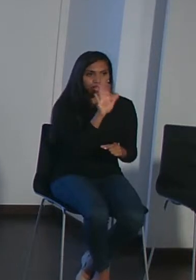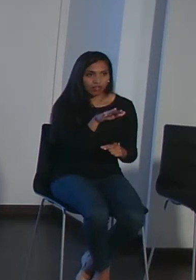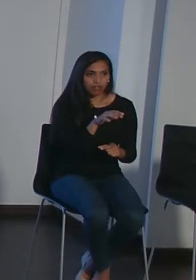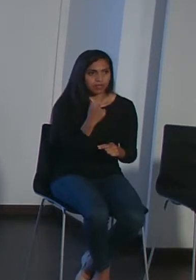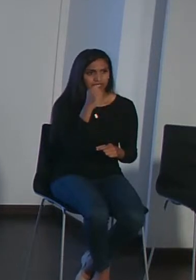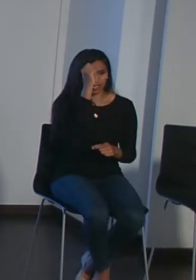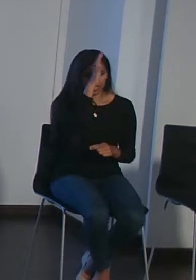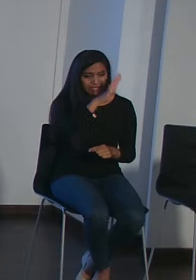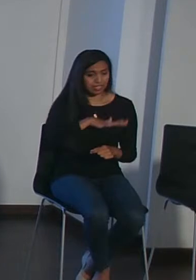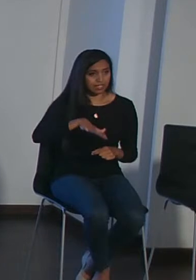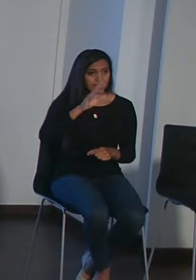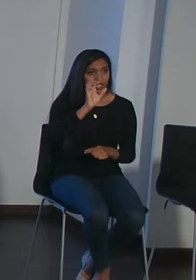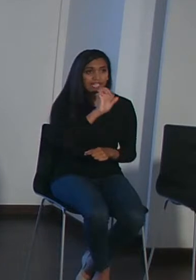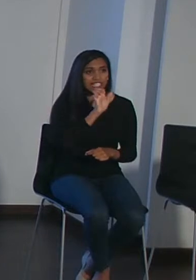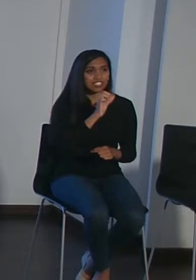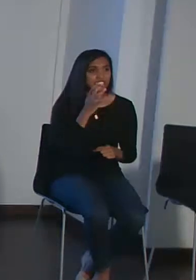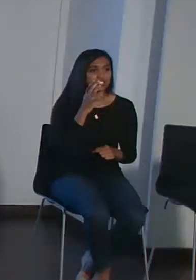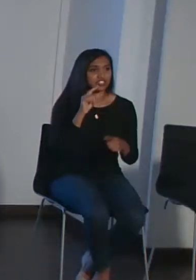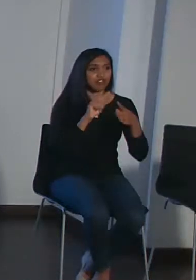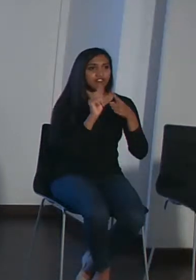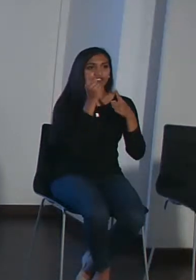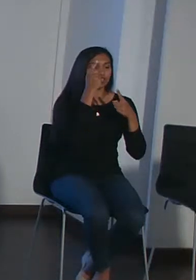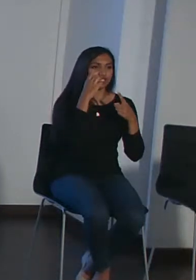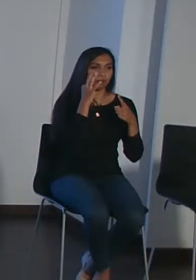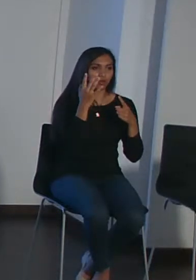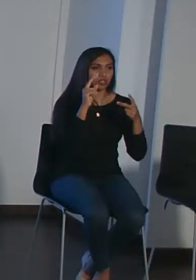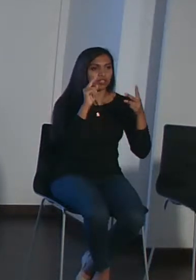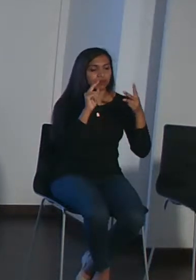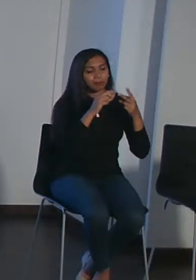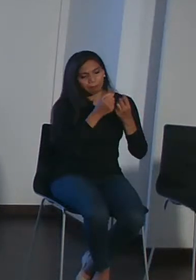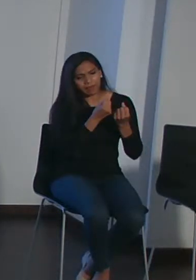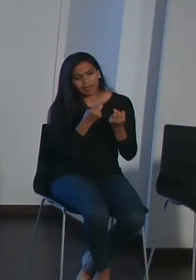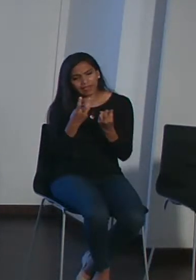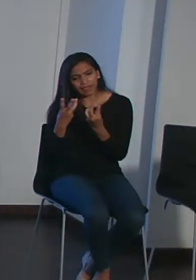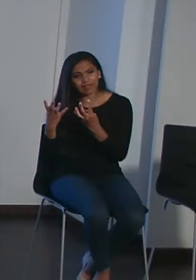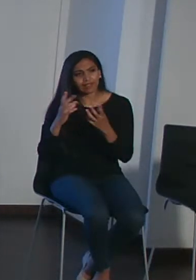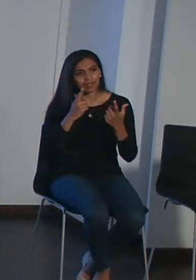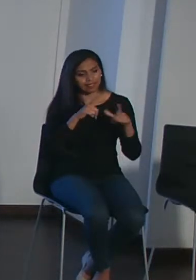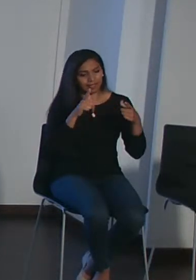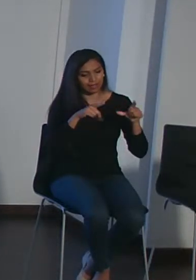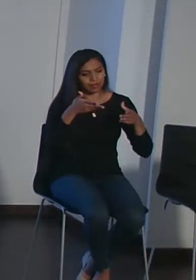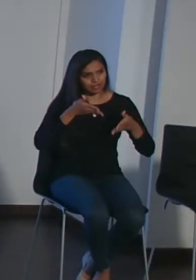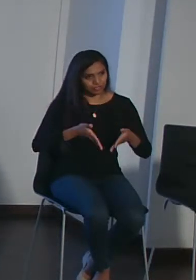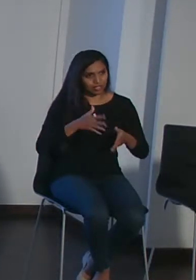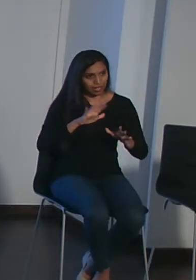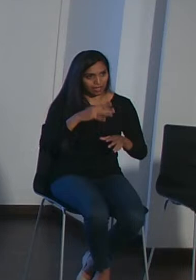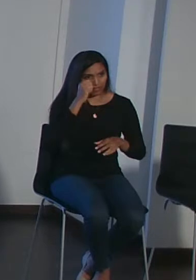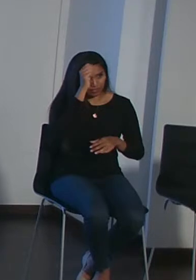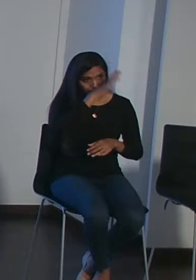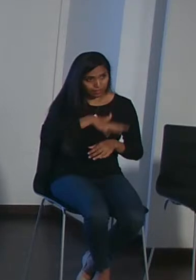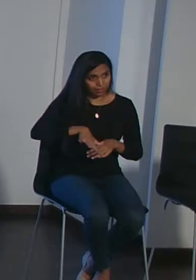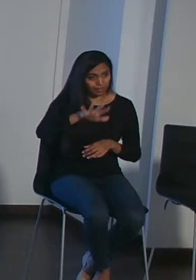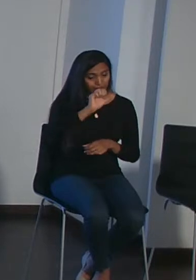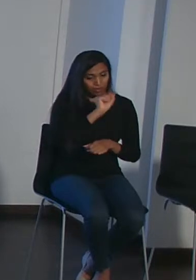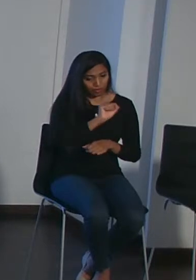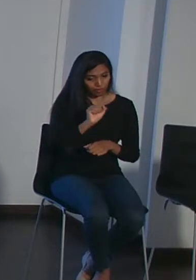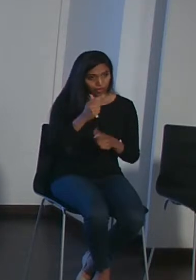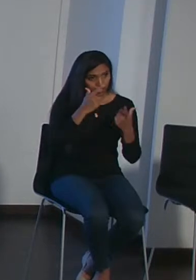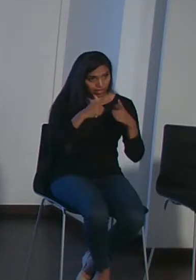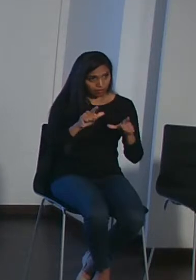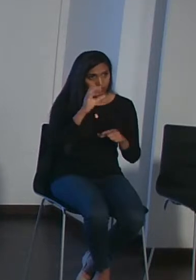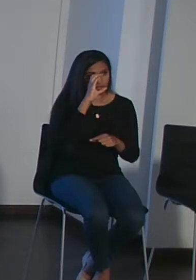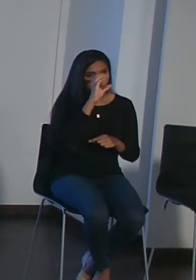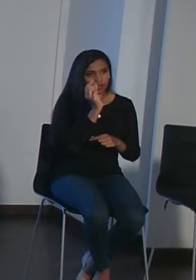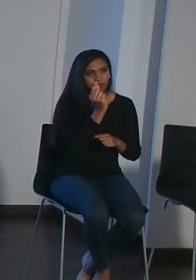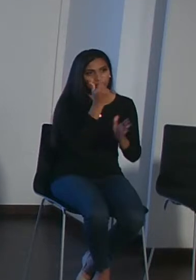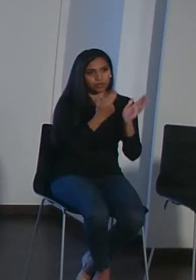which I won't get into to talk about. In our constitution, it's the link language. But yeah, I